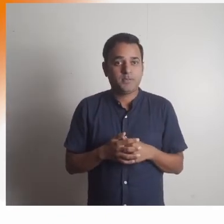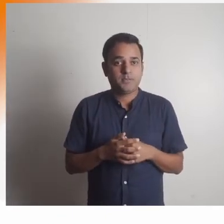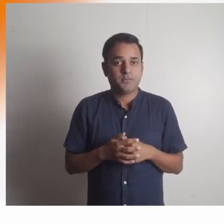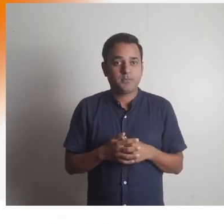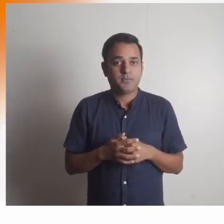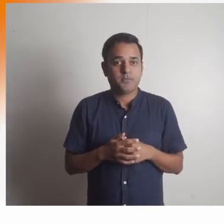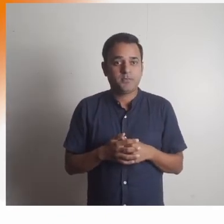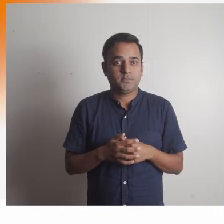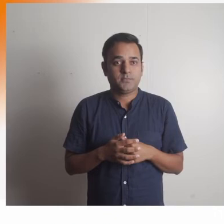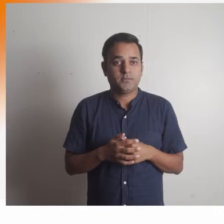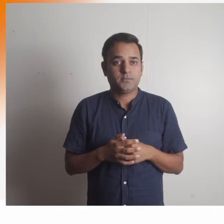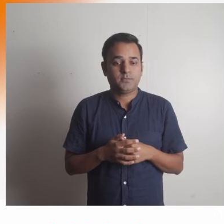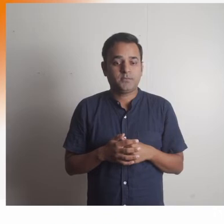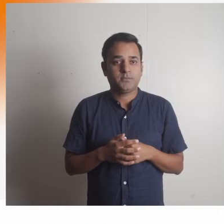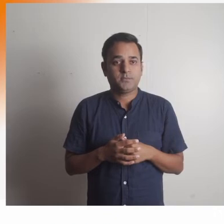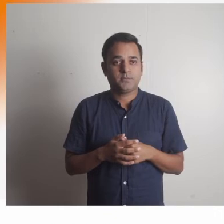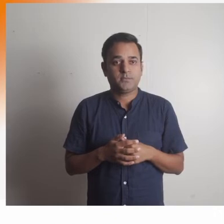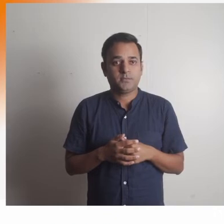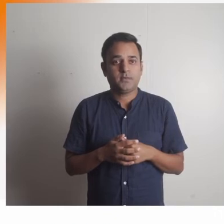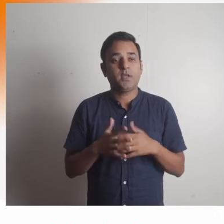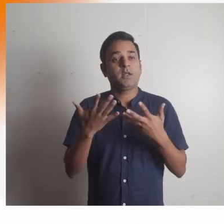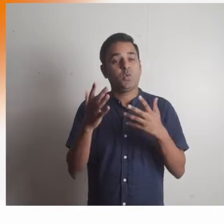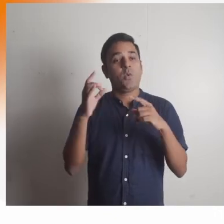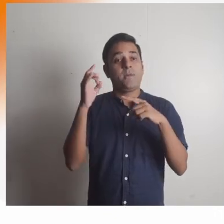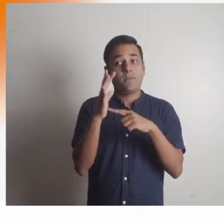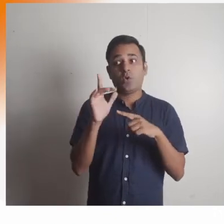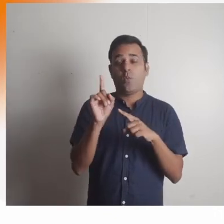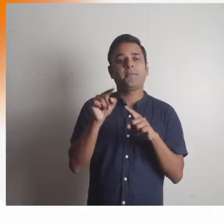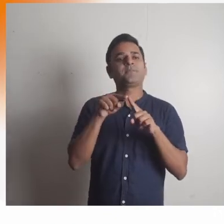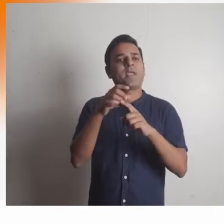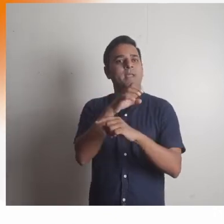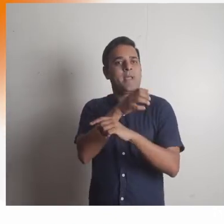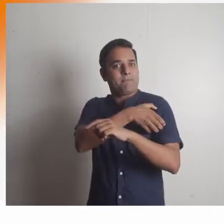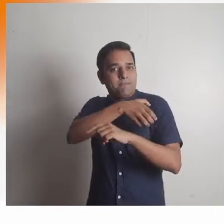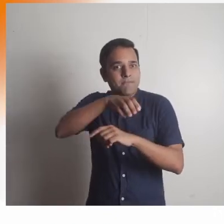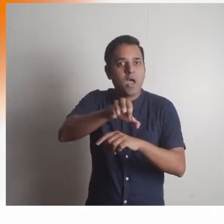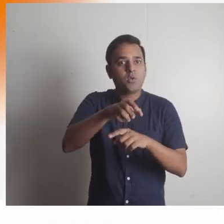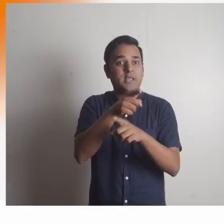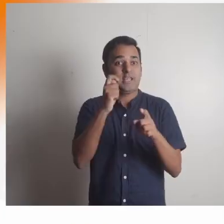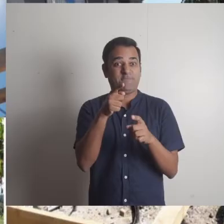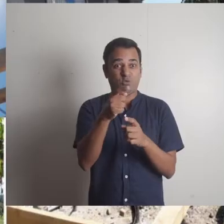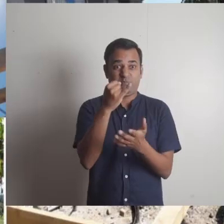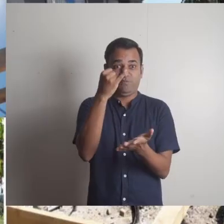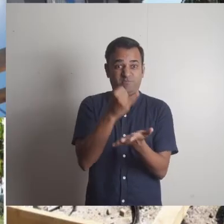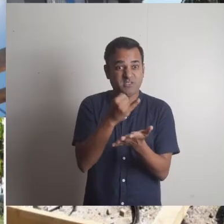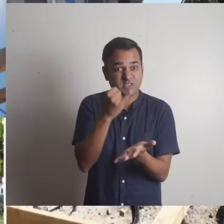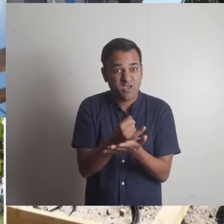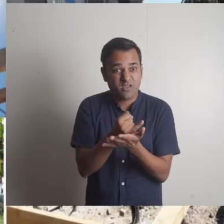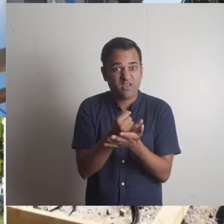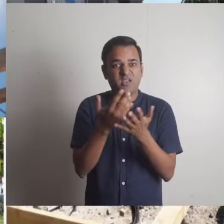way that we do our work. And also it's very empowering. If you make a mistake, Diva's been very, very focused on this because what we said